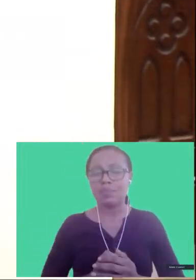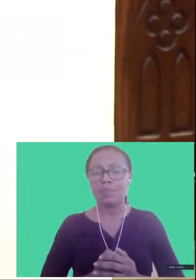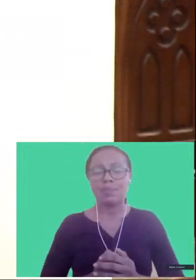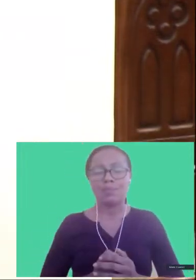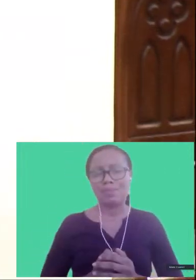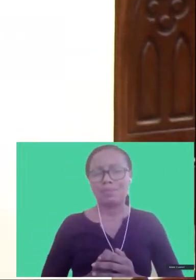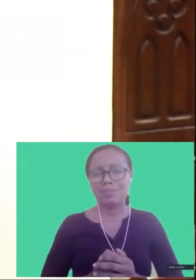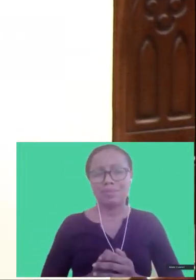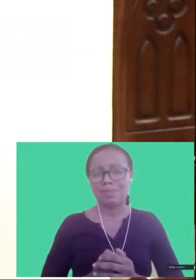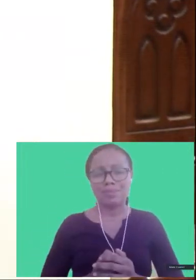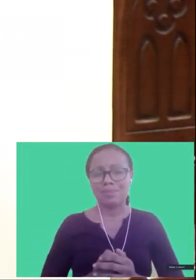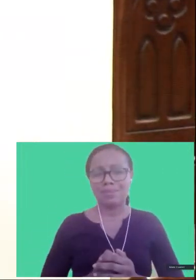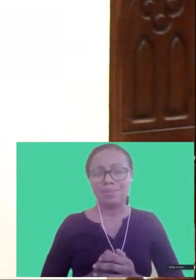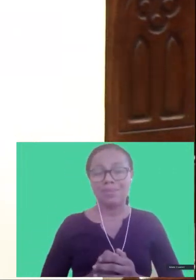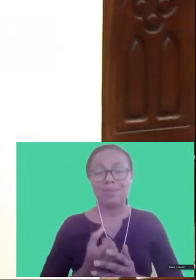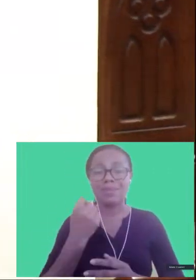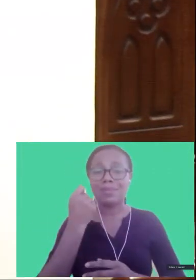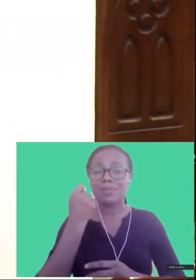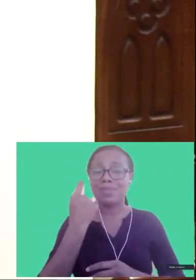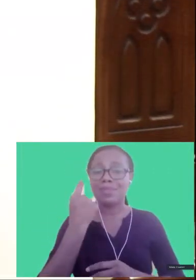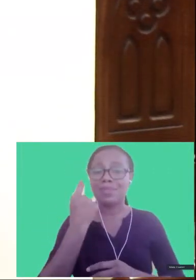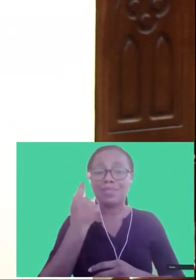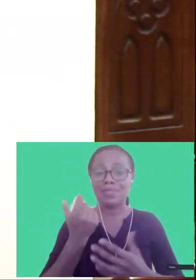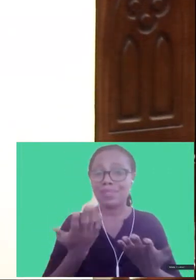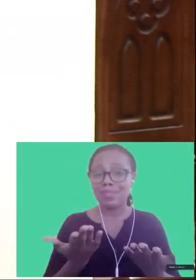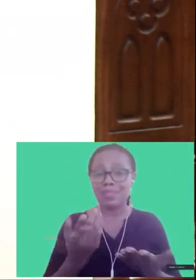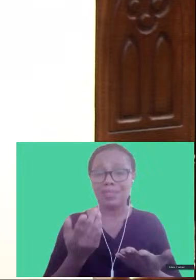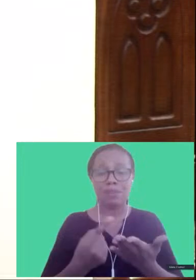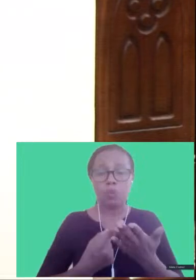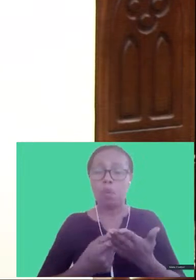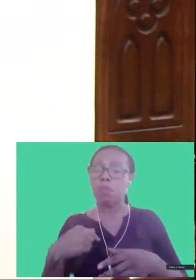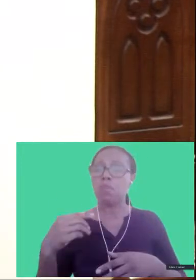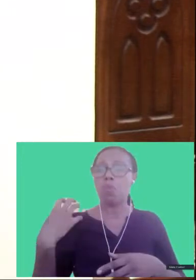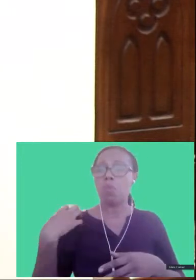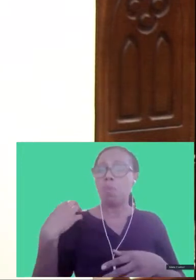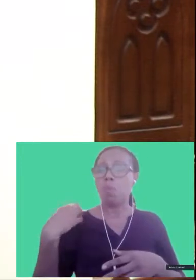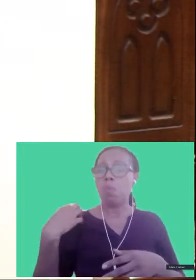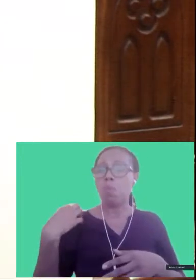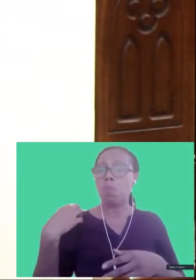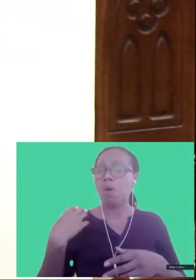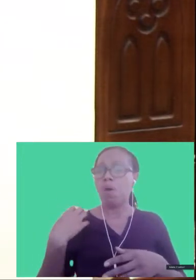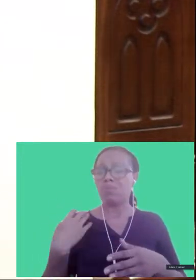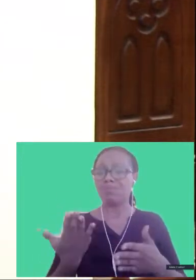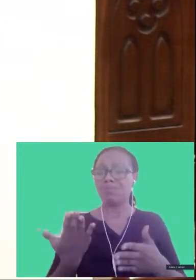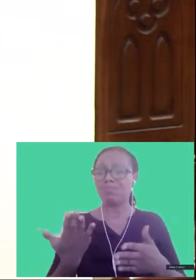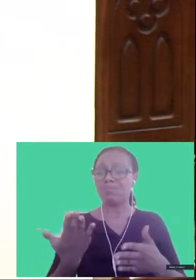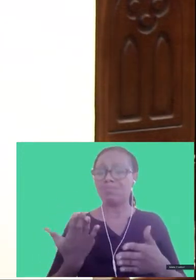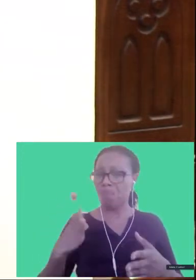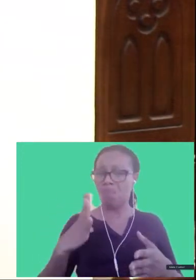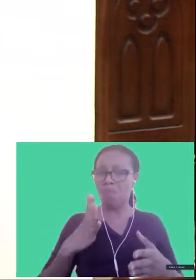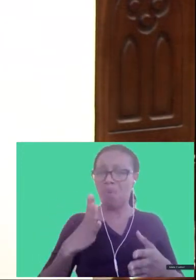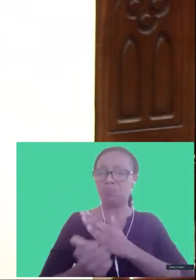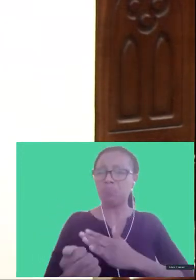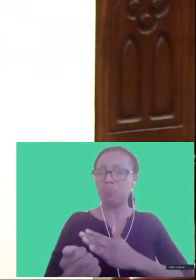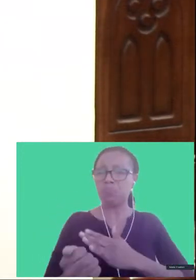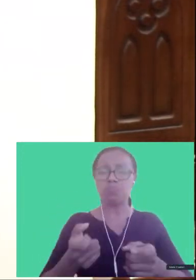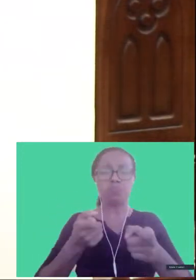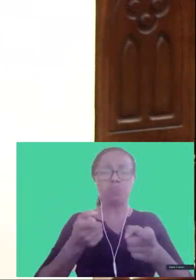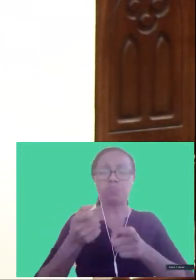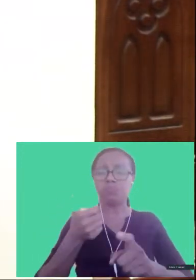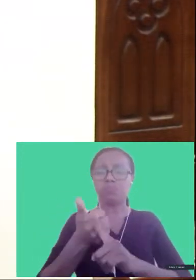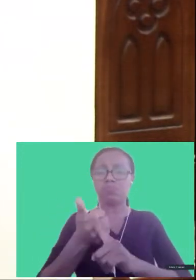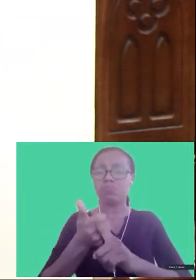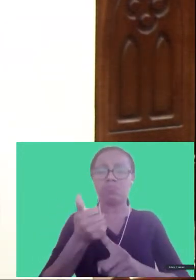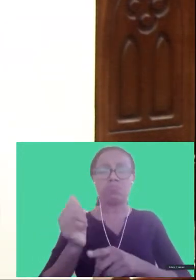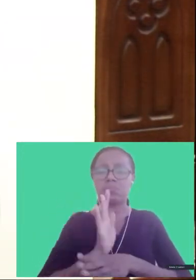We have inherited a tradition of a group of people dominating most of the businesses all across